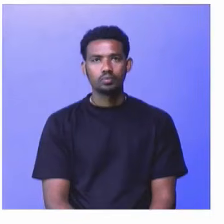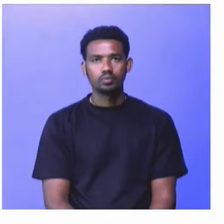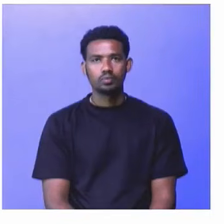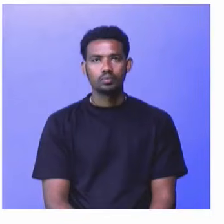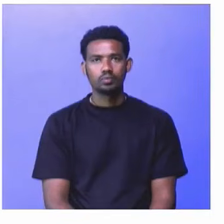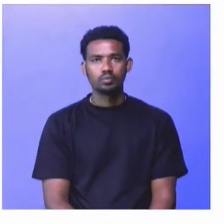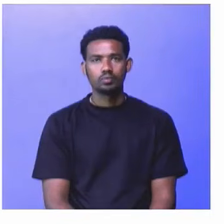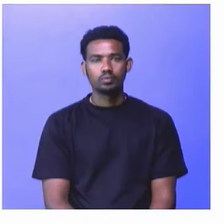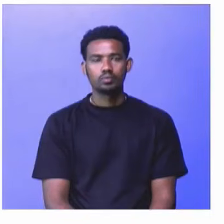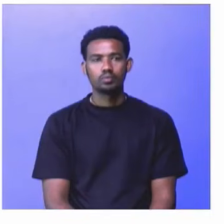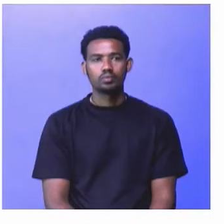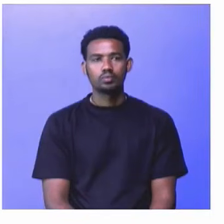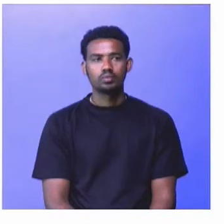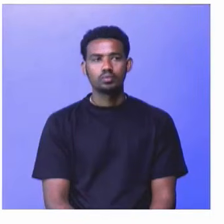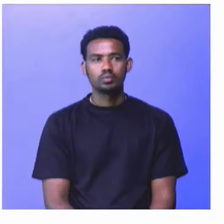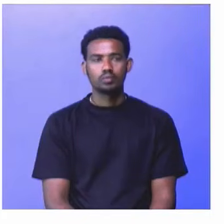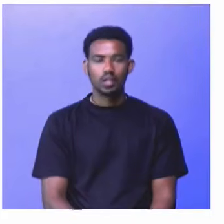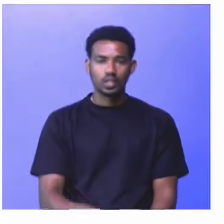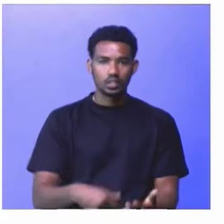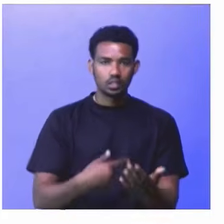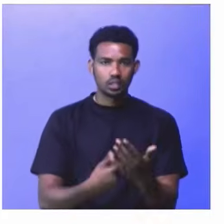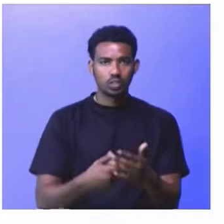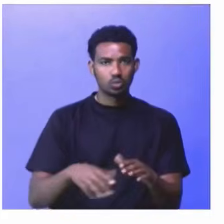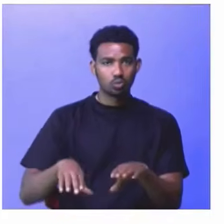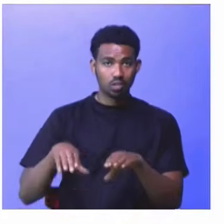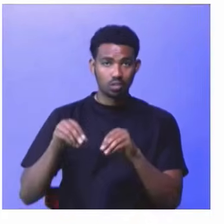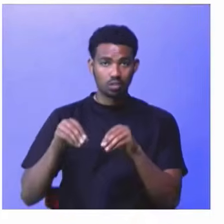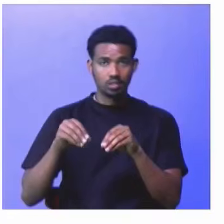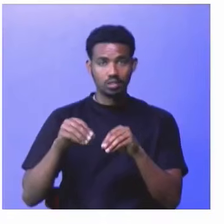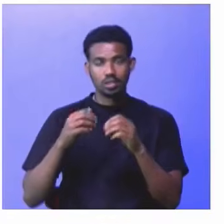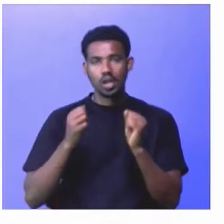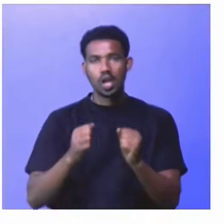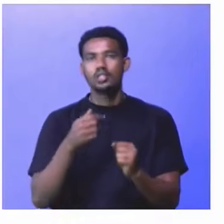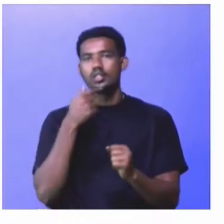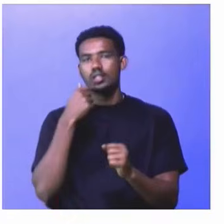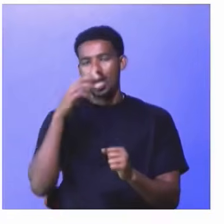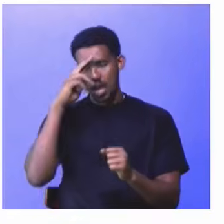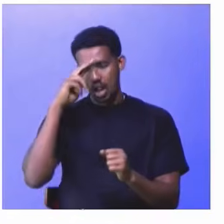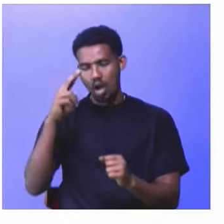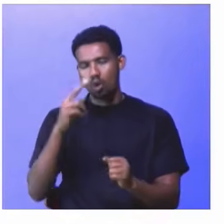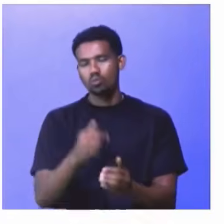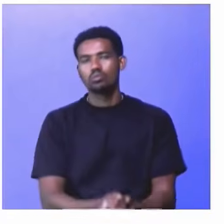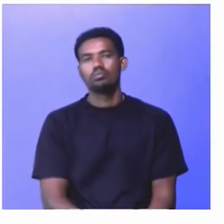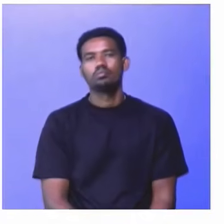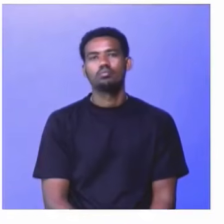So, nice to meet you. So the student can say, hello.